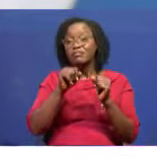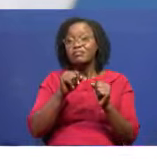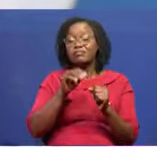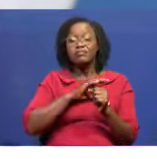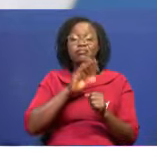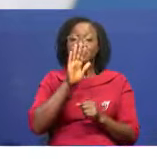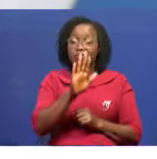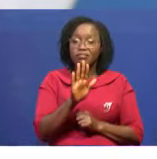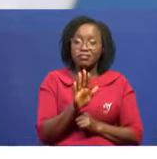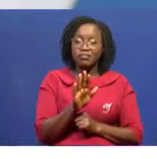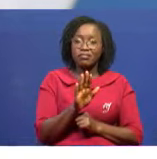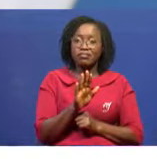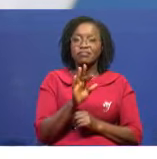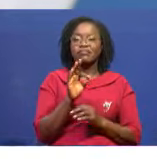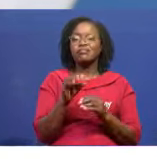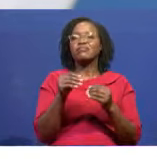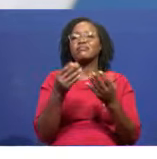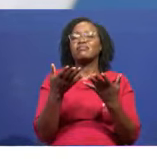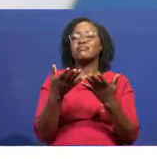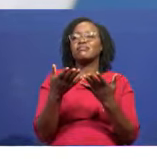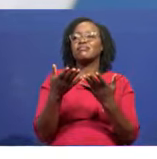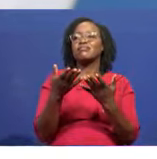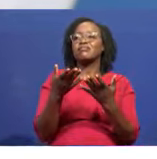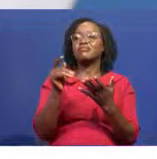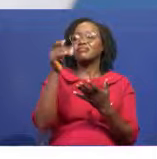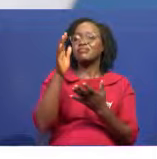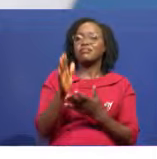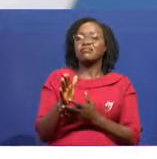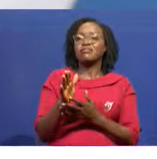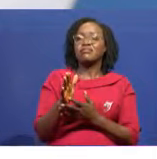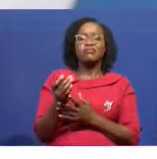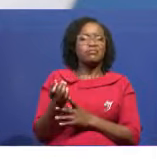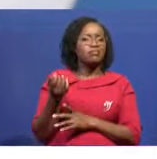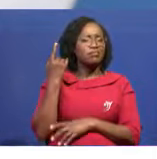your benefit if you gave it out to the Kenyan people